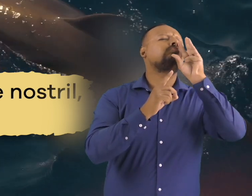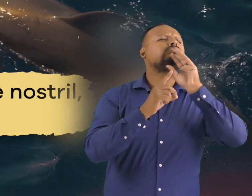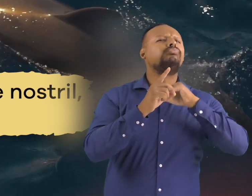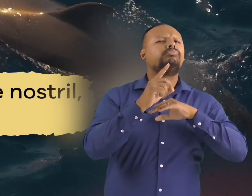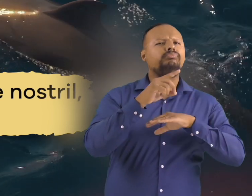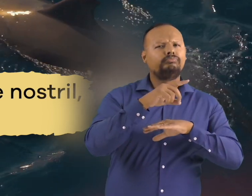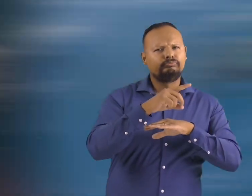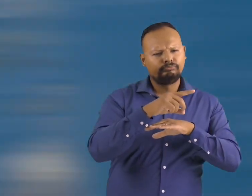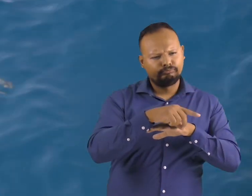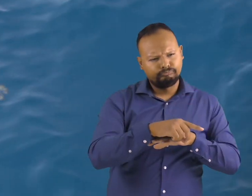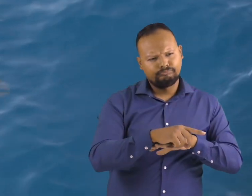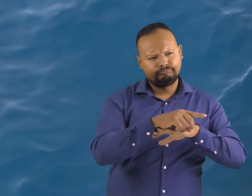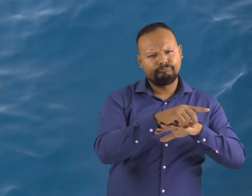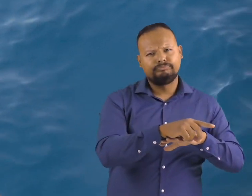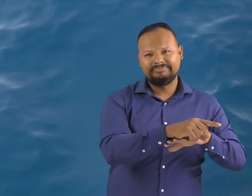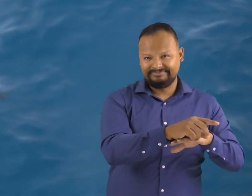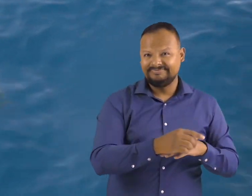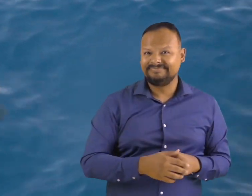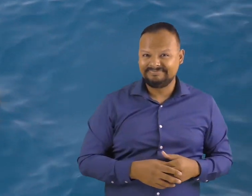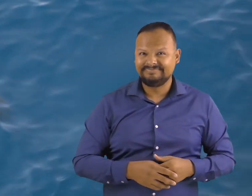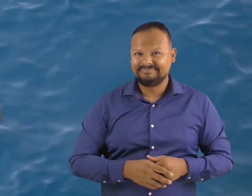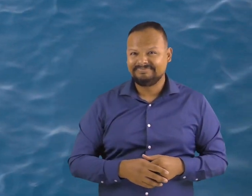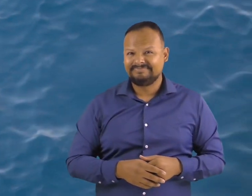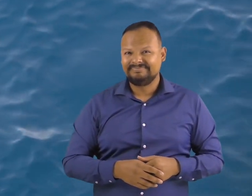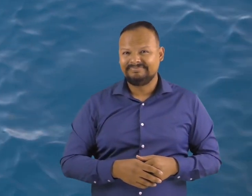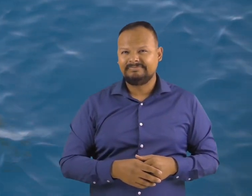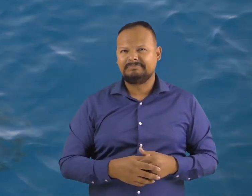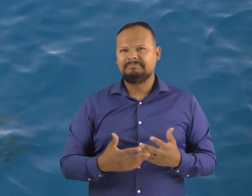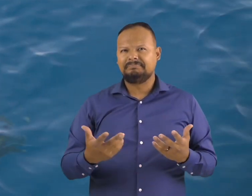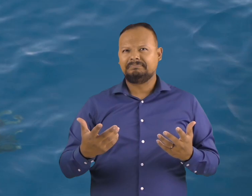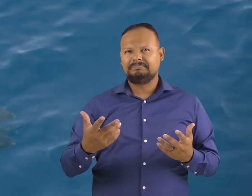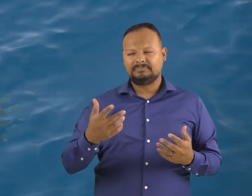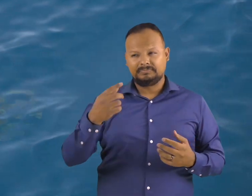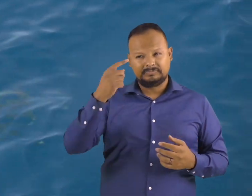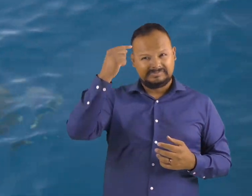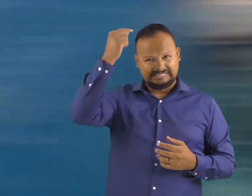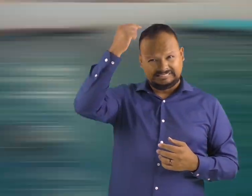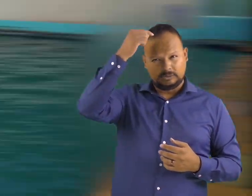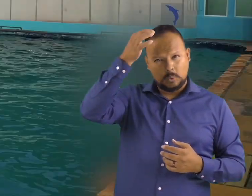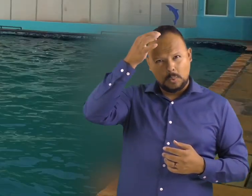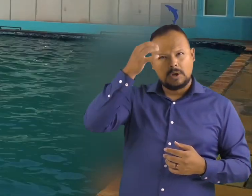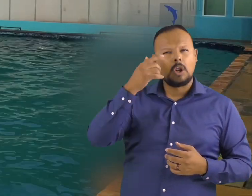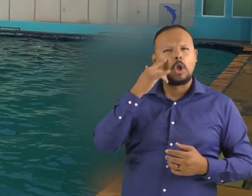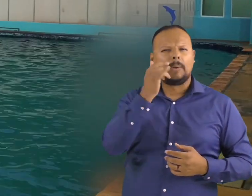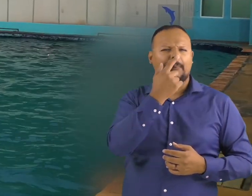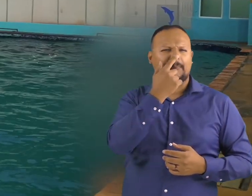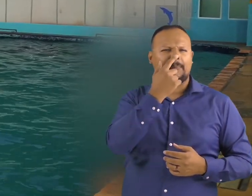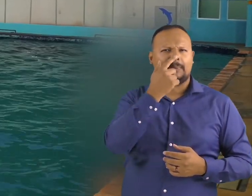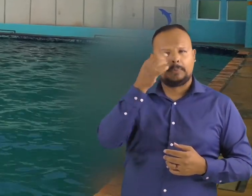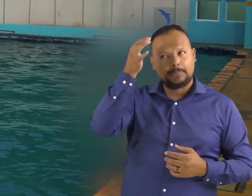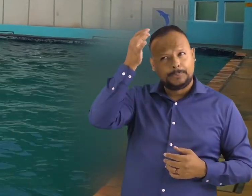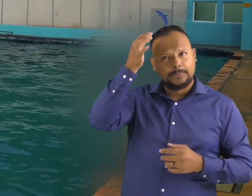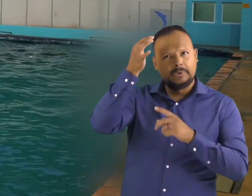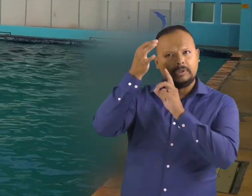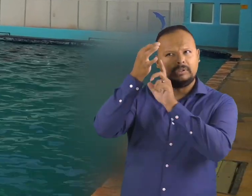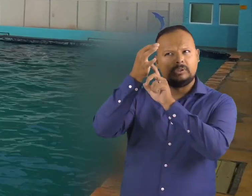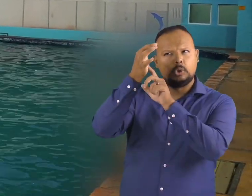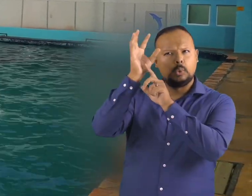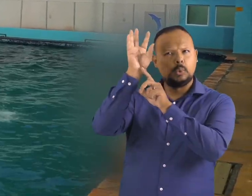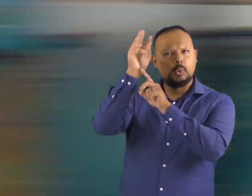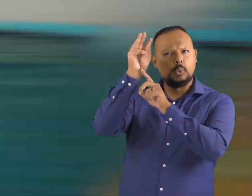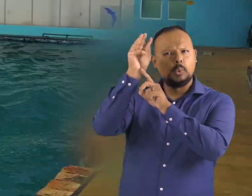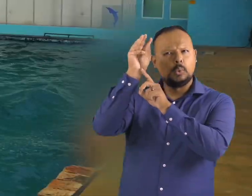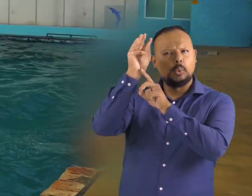called a blowhole, which can be found on top of its head. Dolphins are very intelligent,